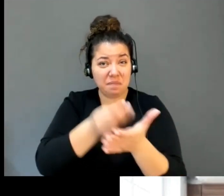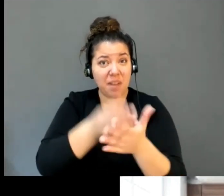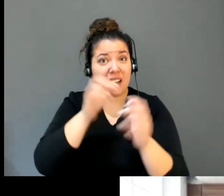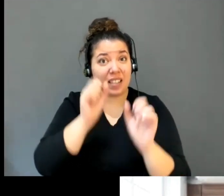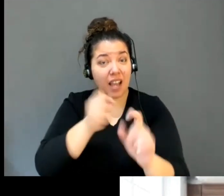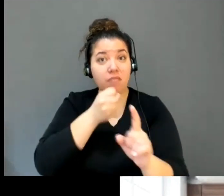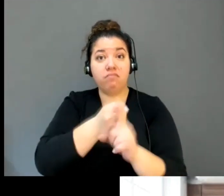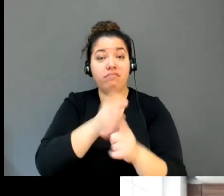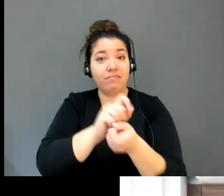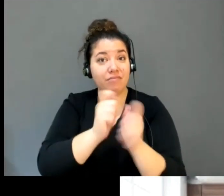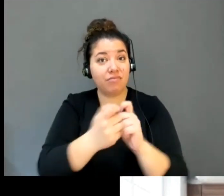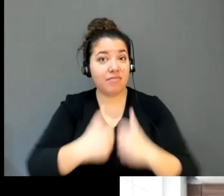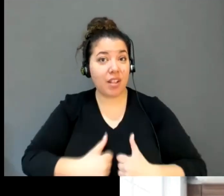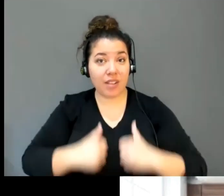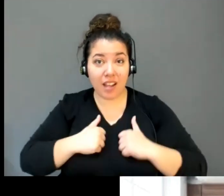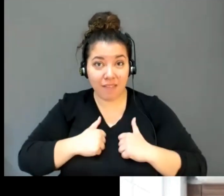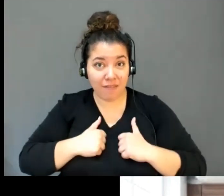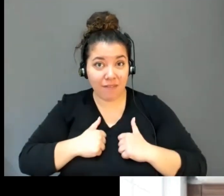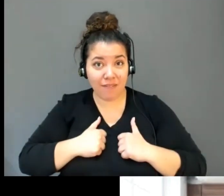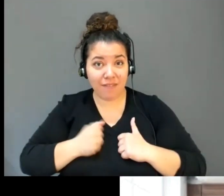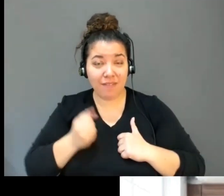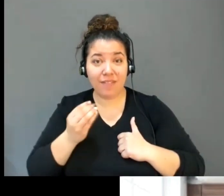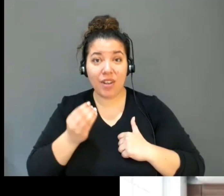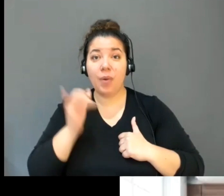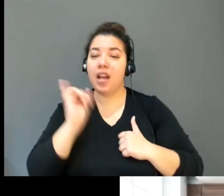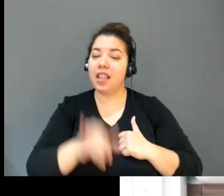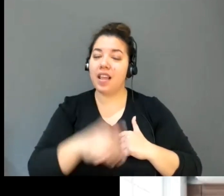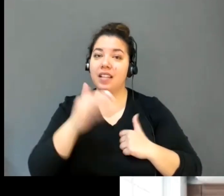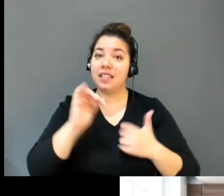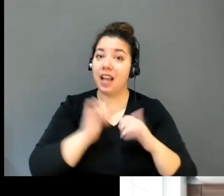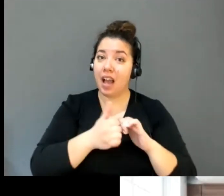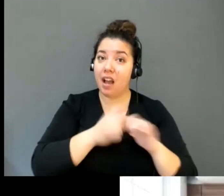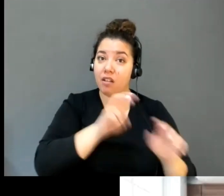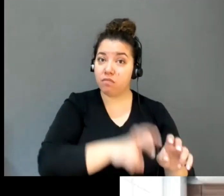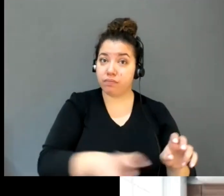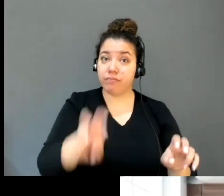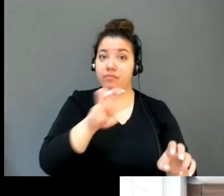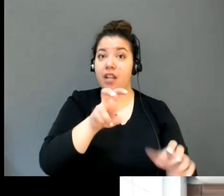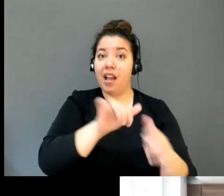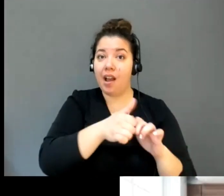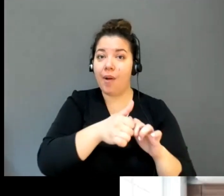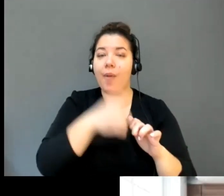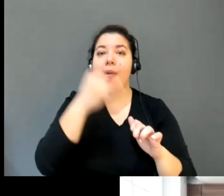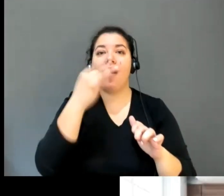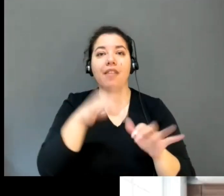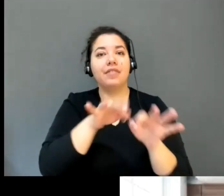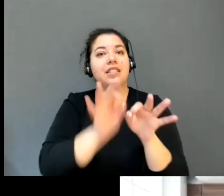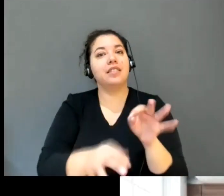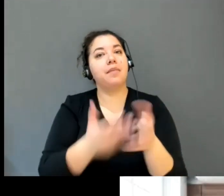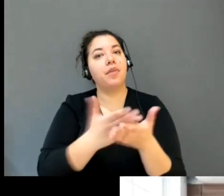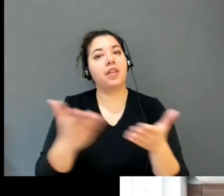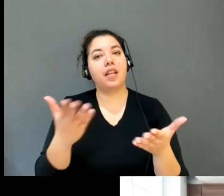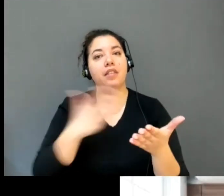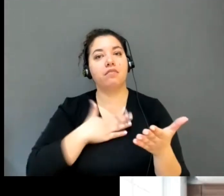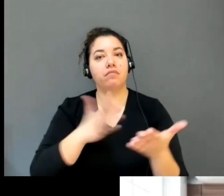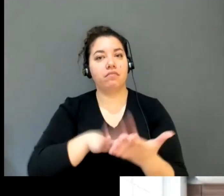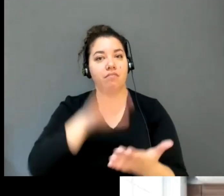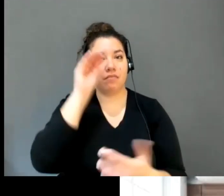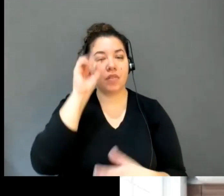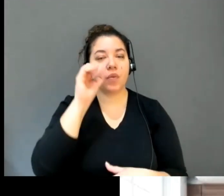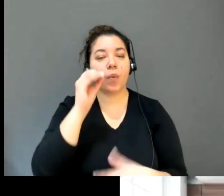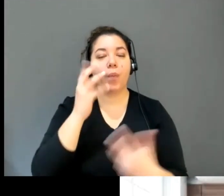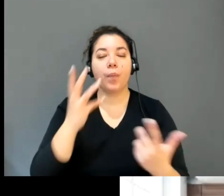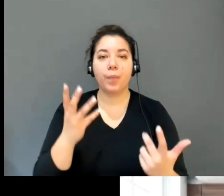often based on simple things like what Mr. Rubin is teaching you guys. So, boy, it's hard